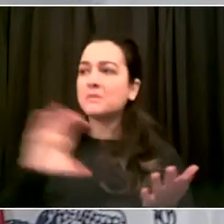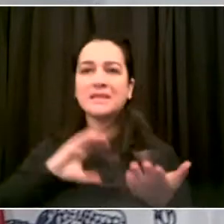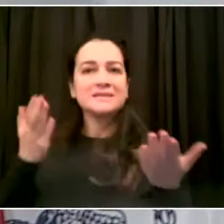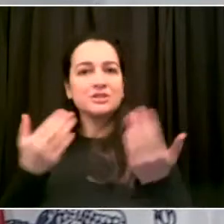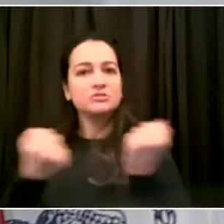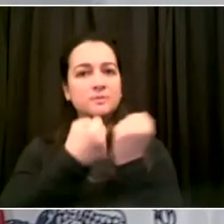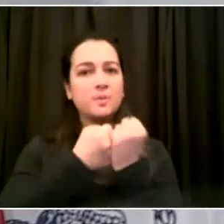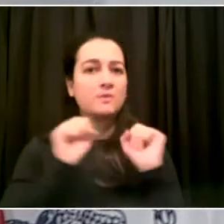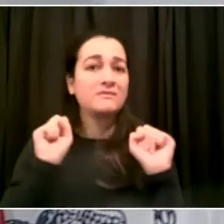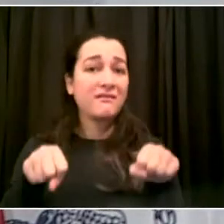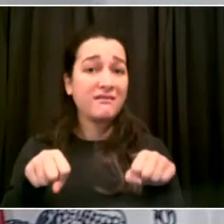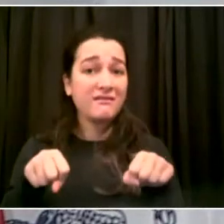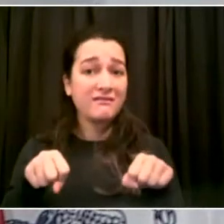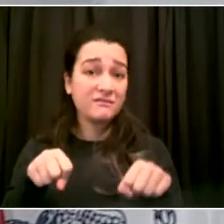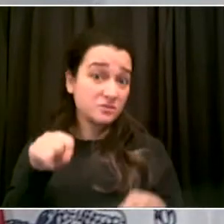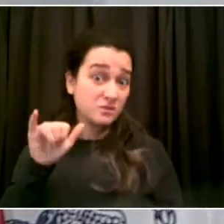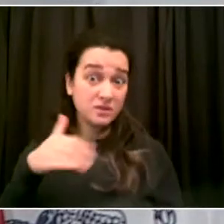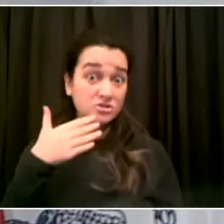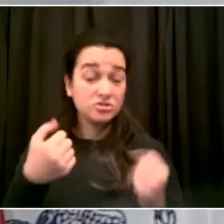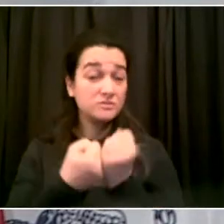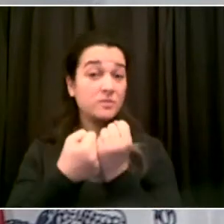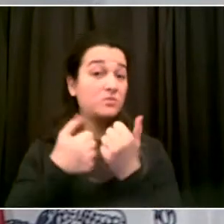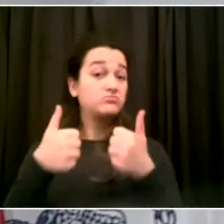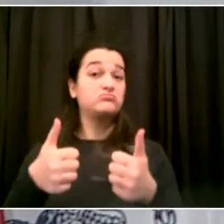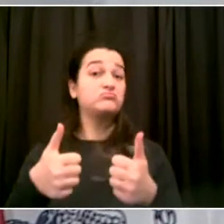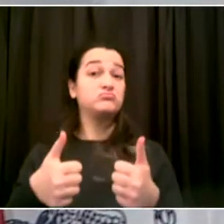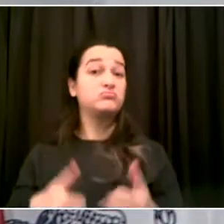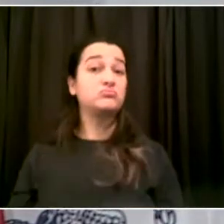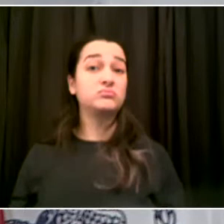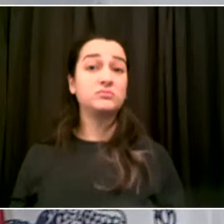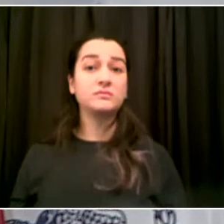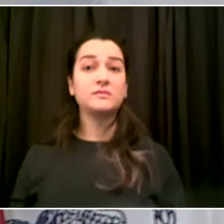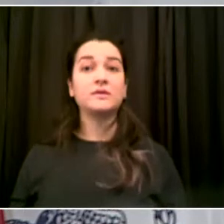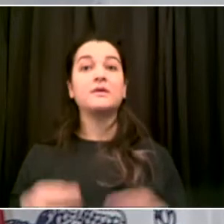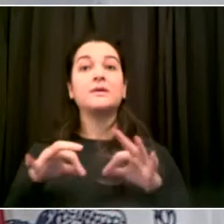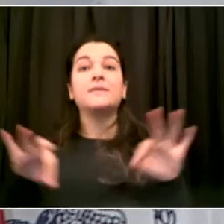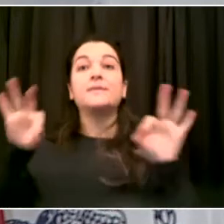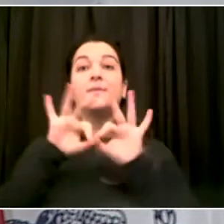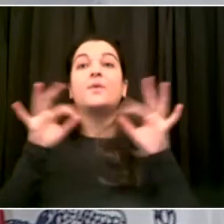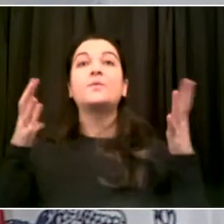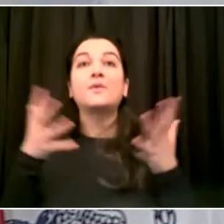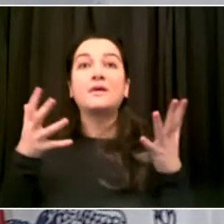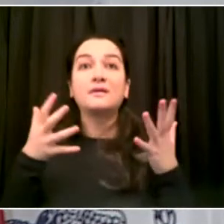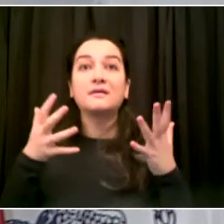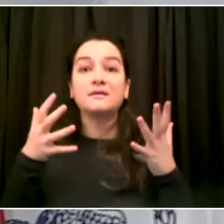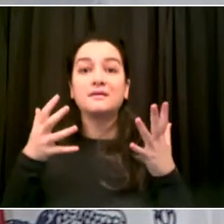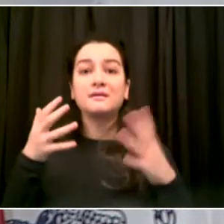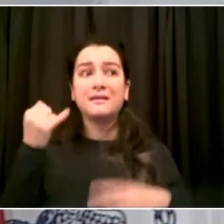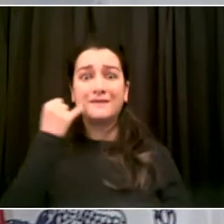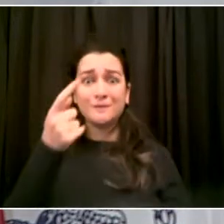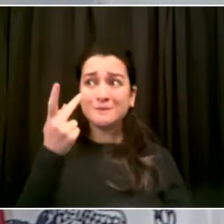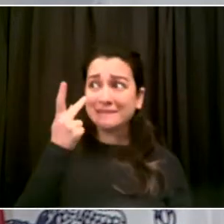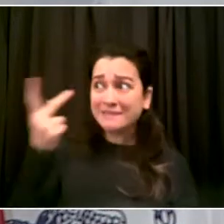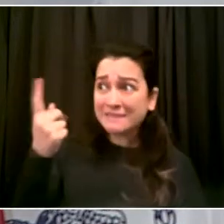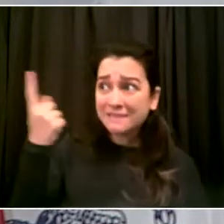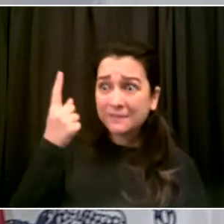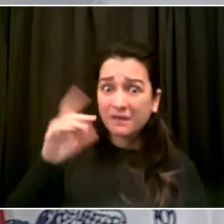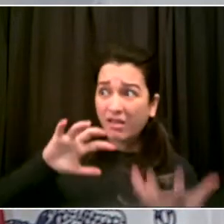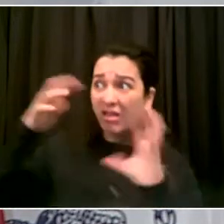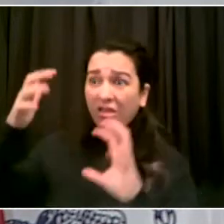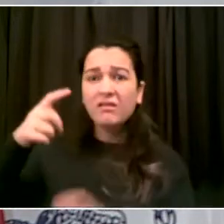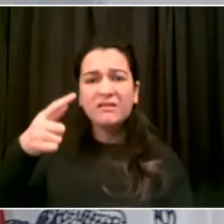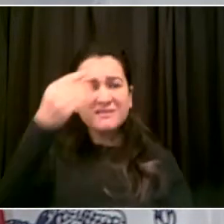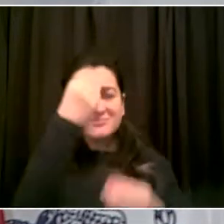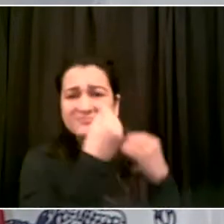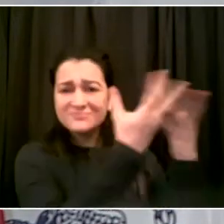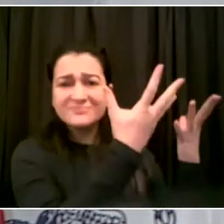to speak up, and it's hard sometimes. We always say in the many years we